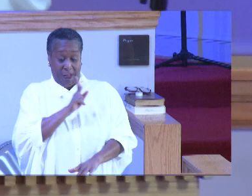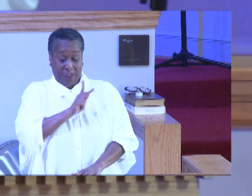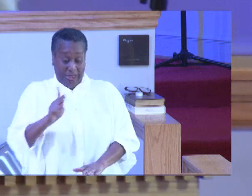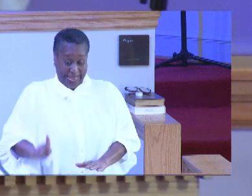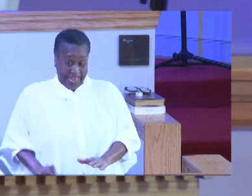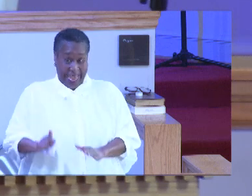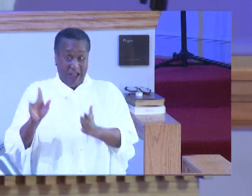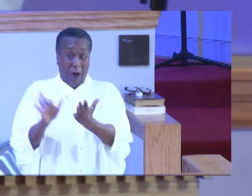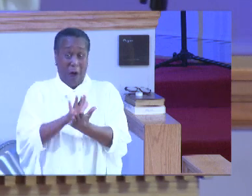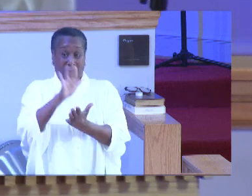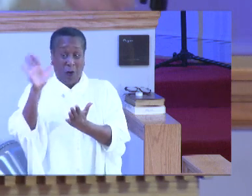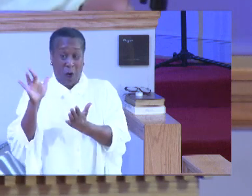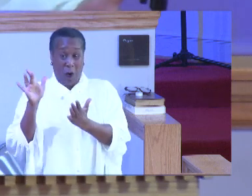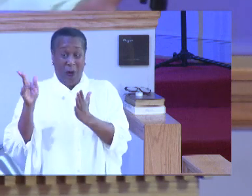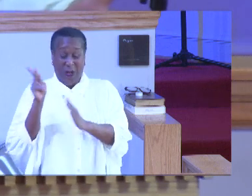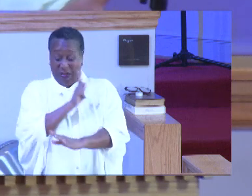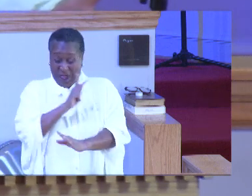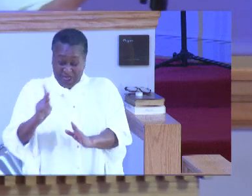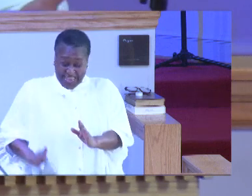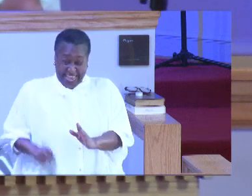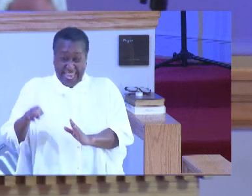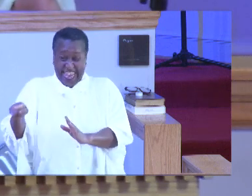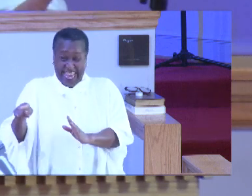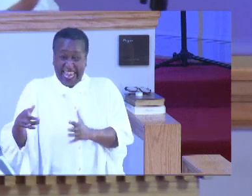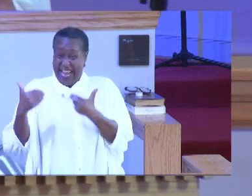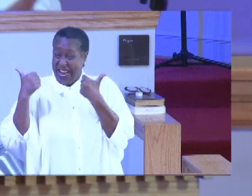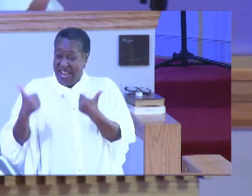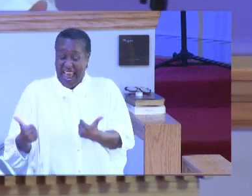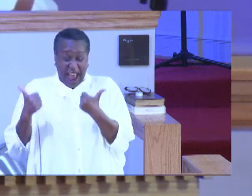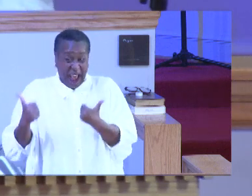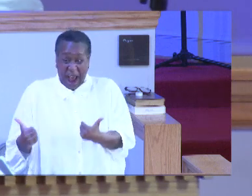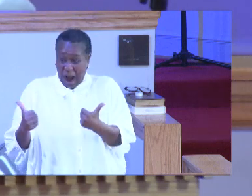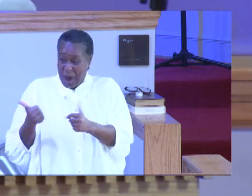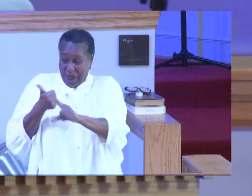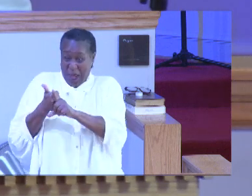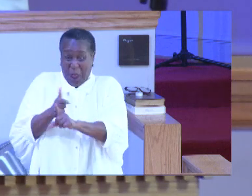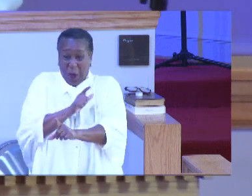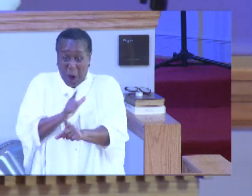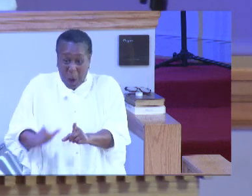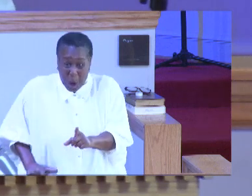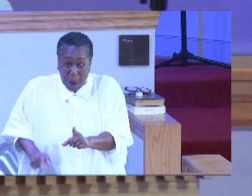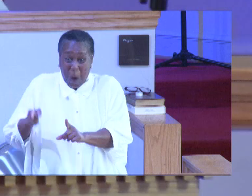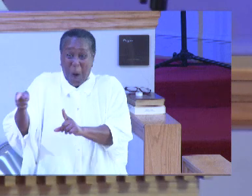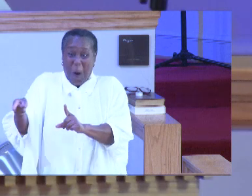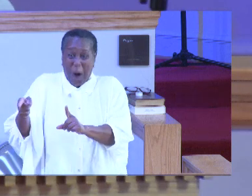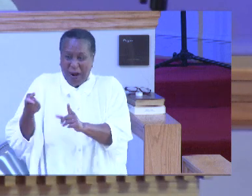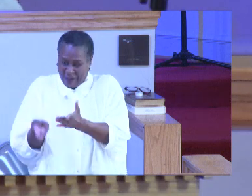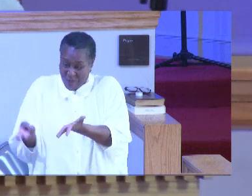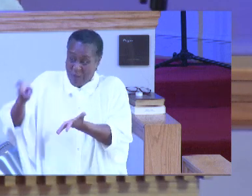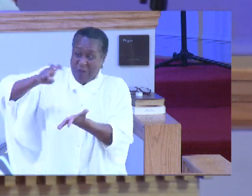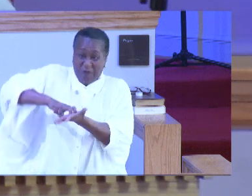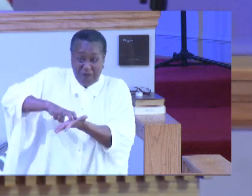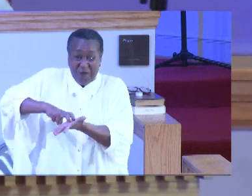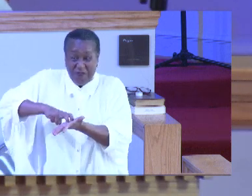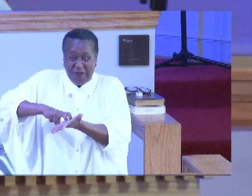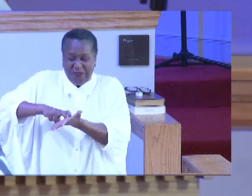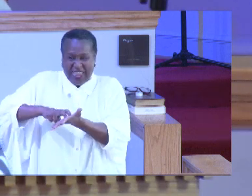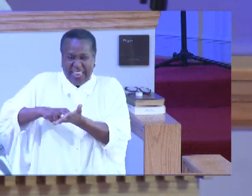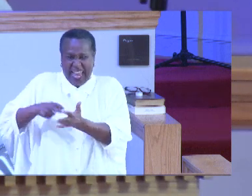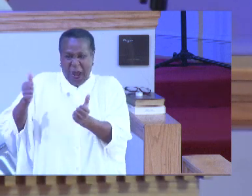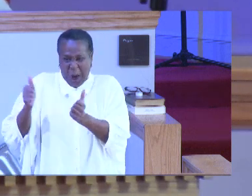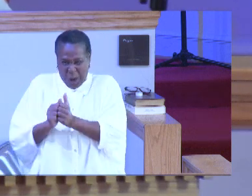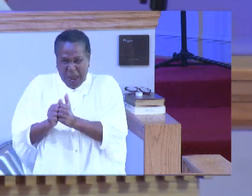glory, Jesus, the now elevated Lord of lords, resurrected from the dead with